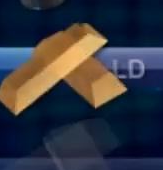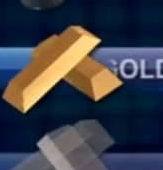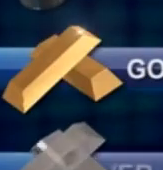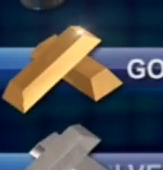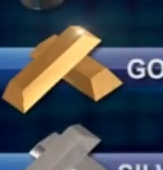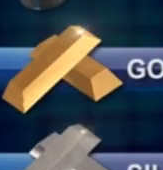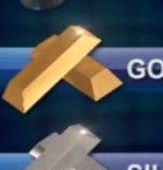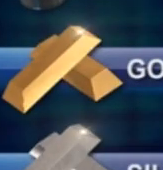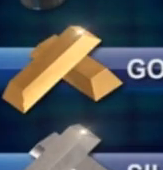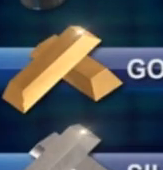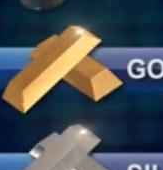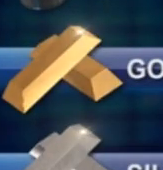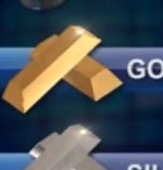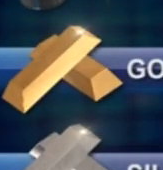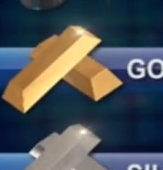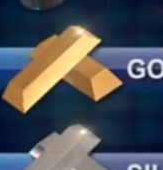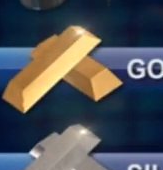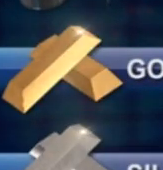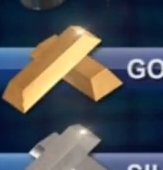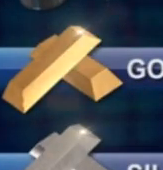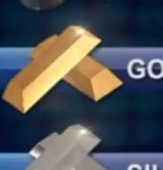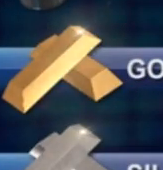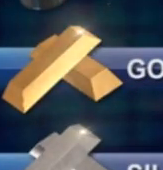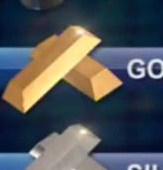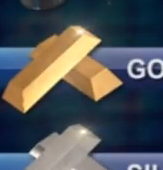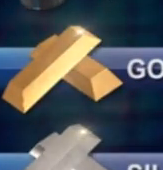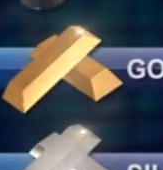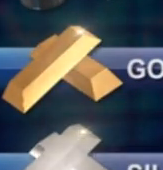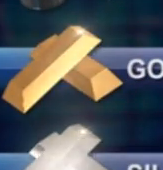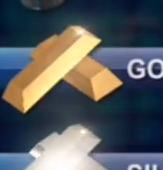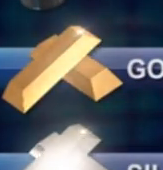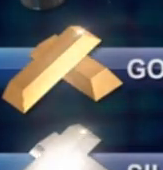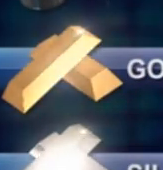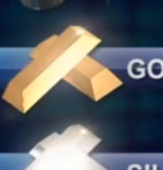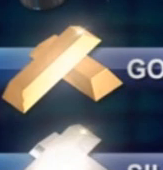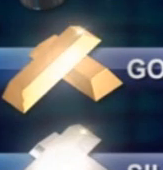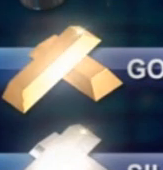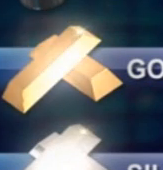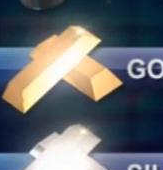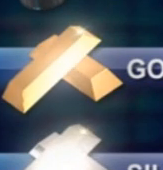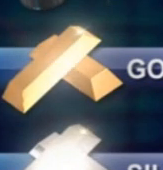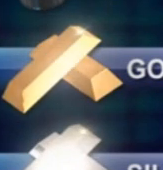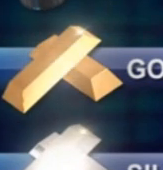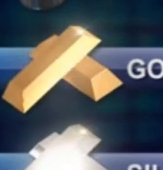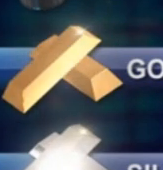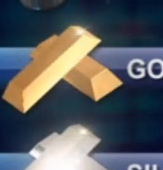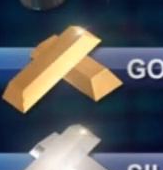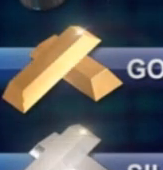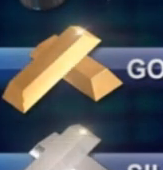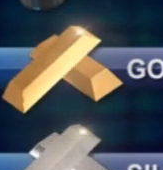decline across the board. Oil prices dropped the dollar, closing at $51 a barrel. Gold dropped to